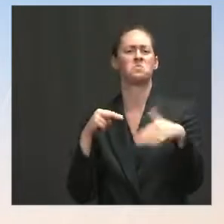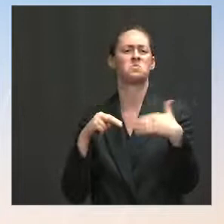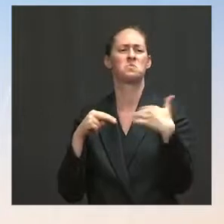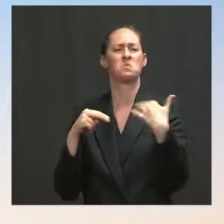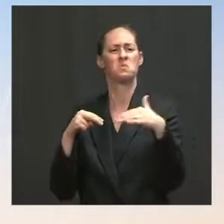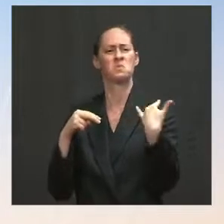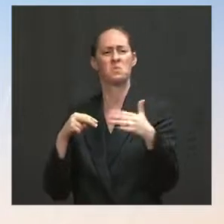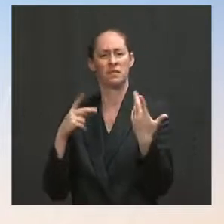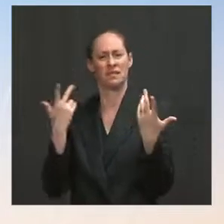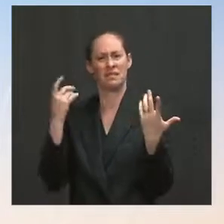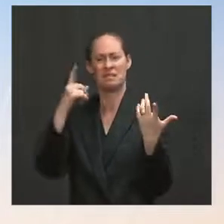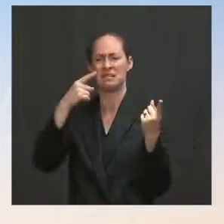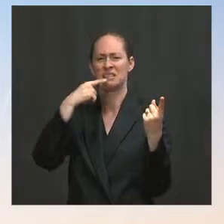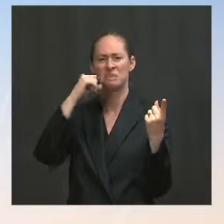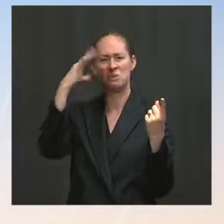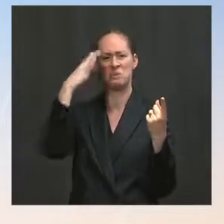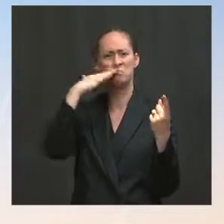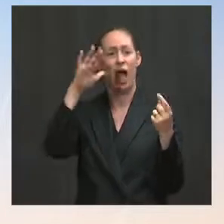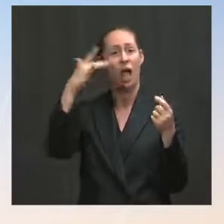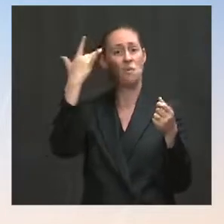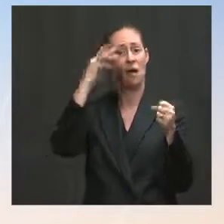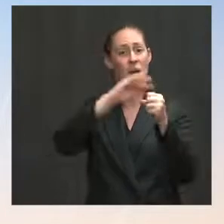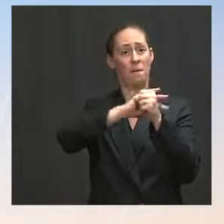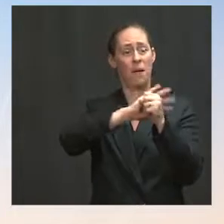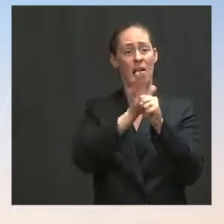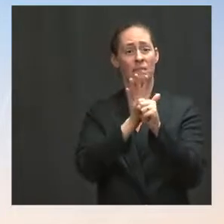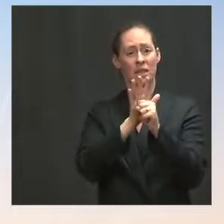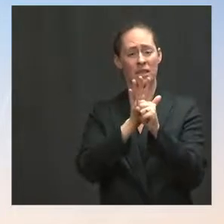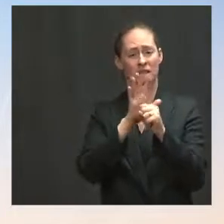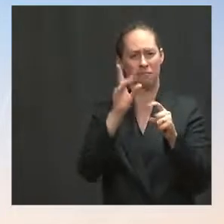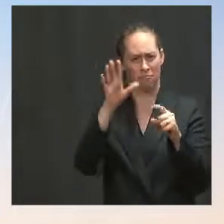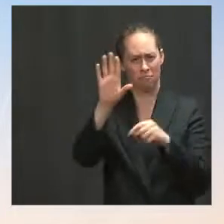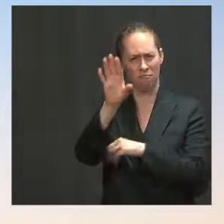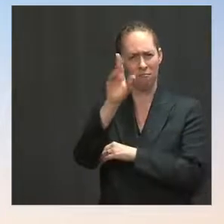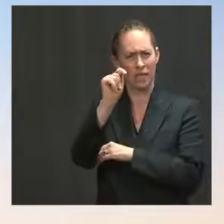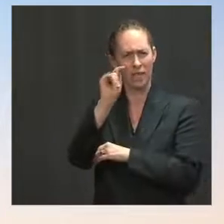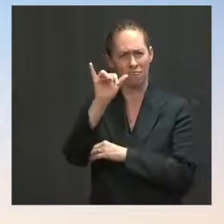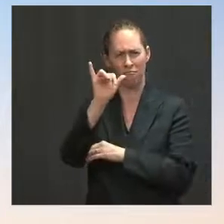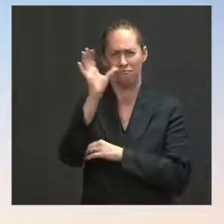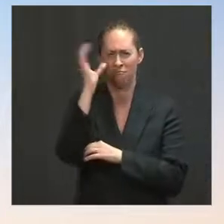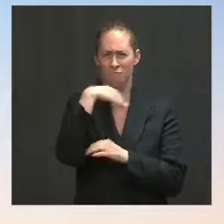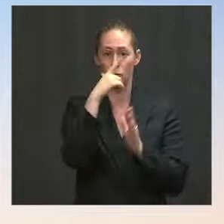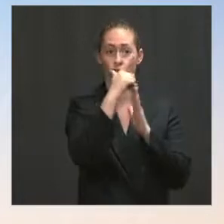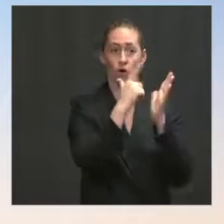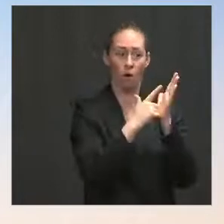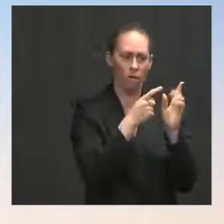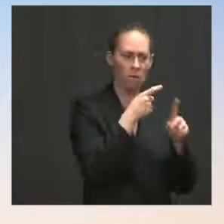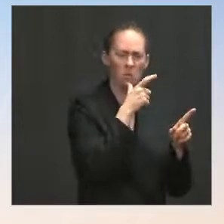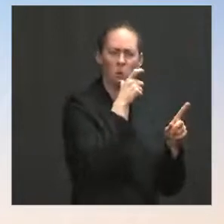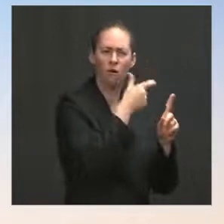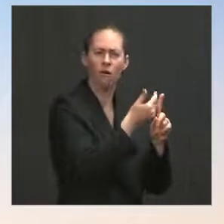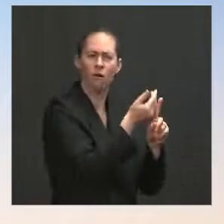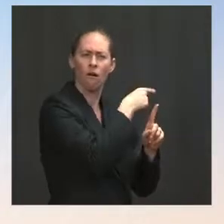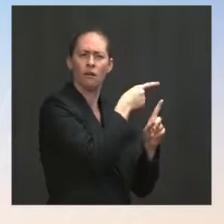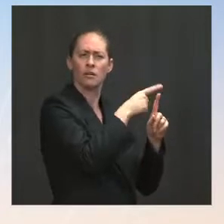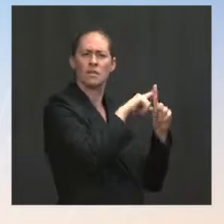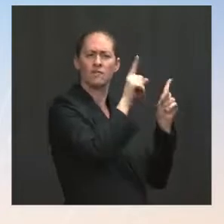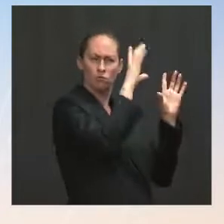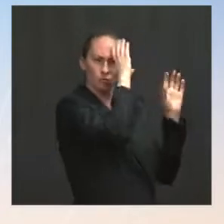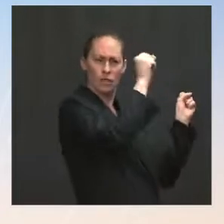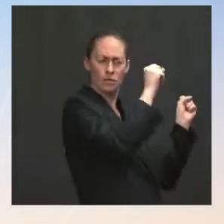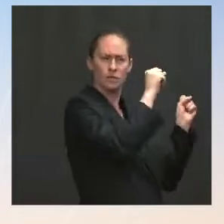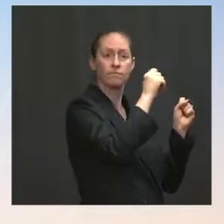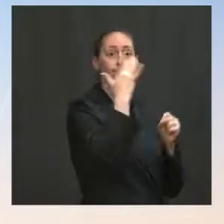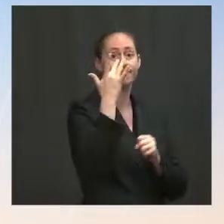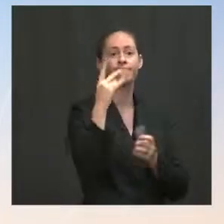last administration, but have not been changed by this administration, Cuban exiles cannot send remittances to their family that lives in